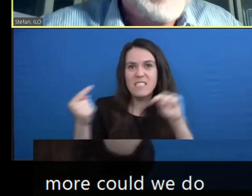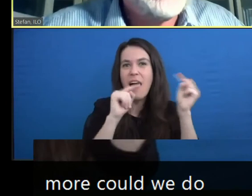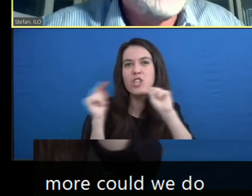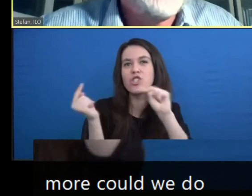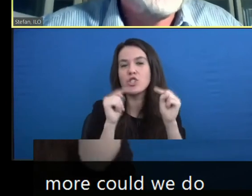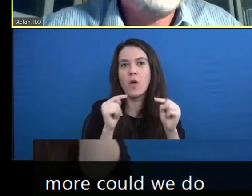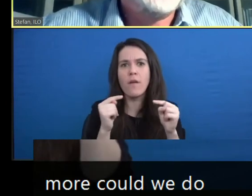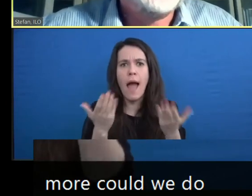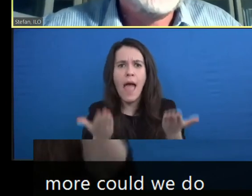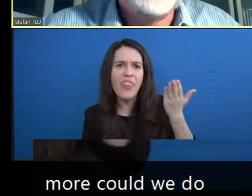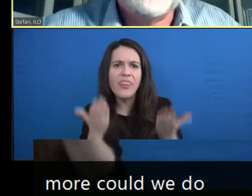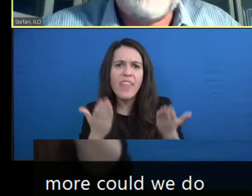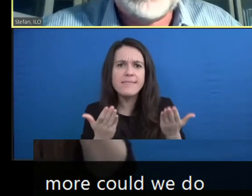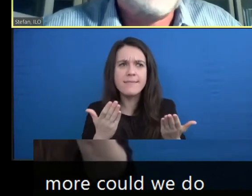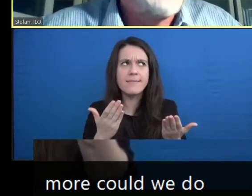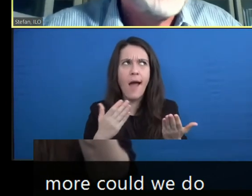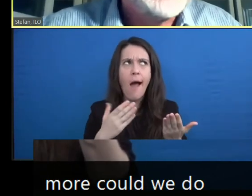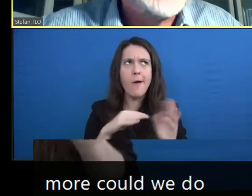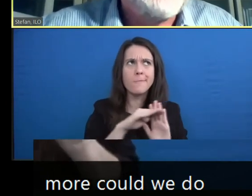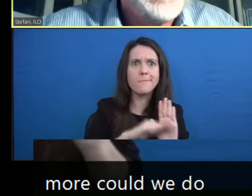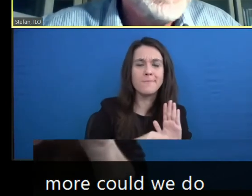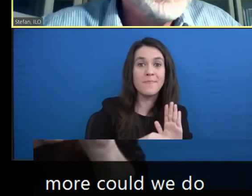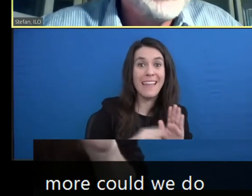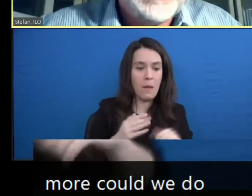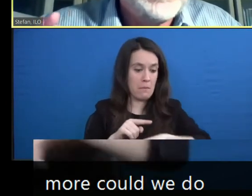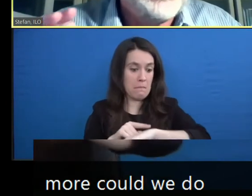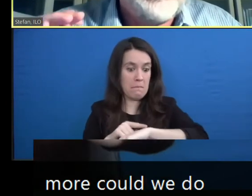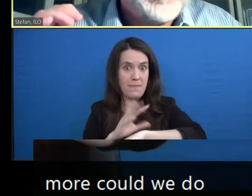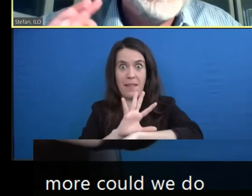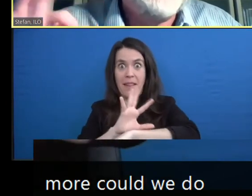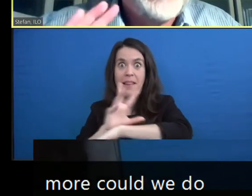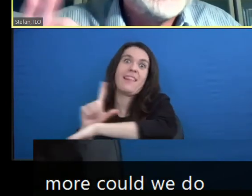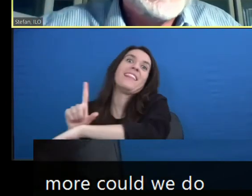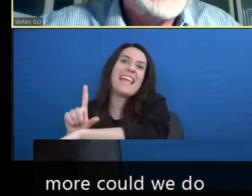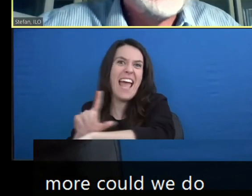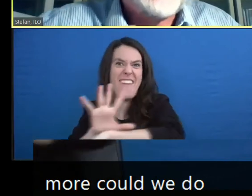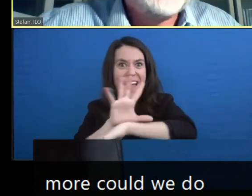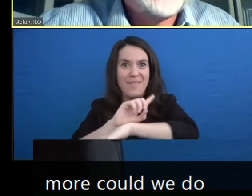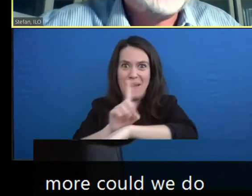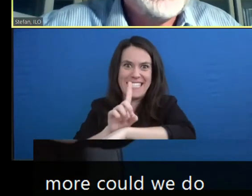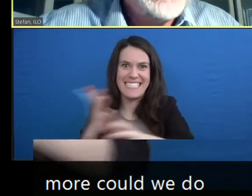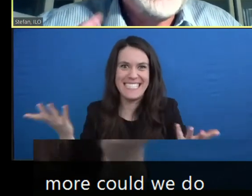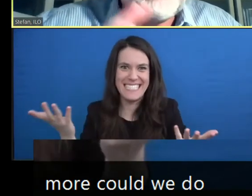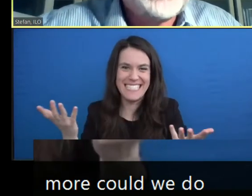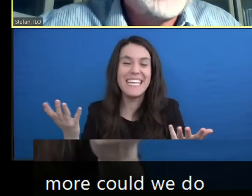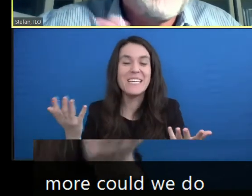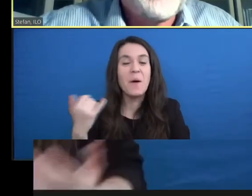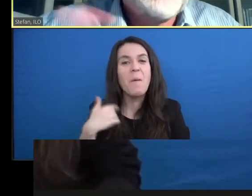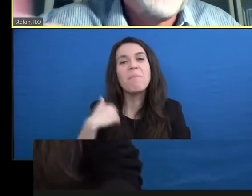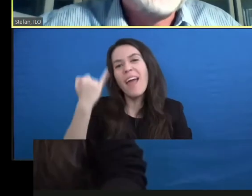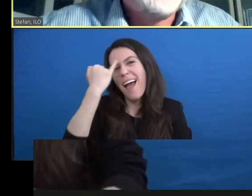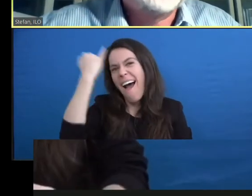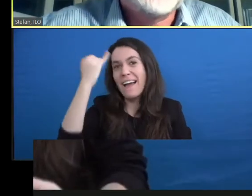ethical dimension of artificial intelligence. We have just 5 minutes left. So any sort of brilliant final idea around that? And then I will just